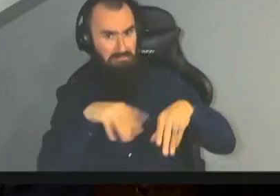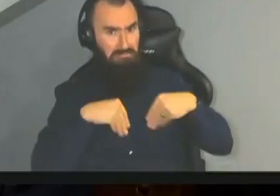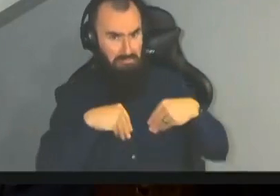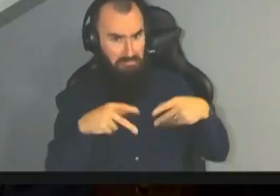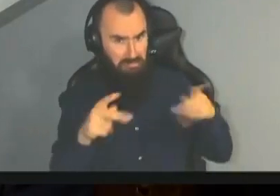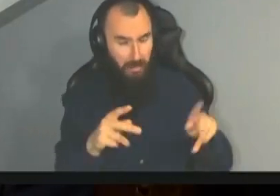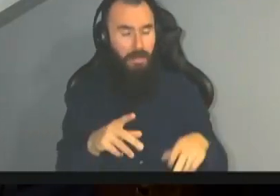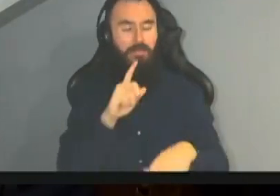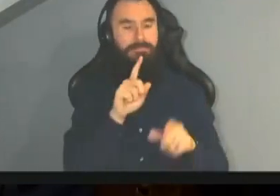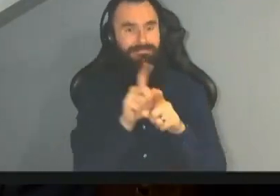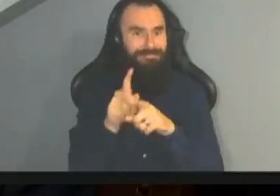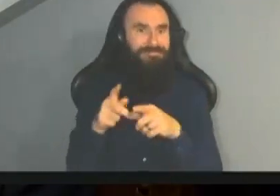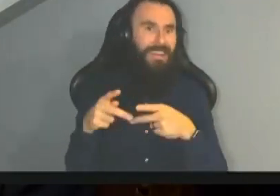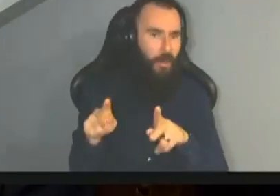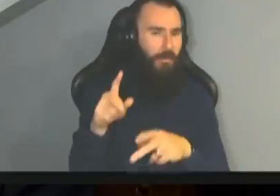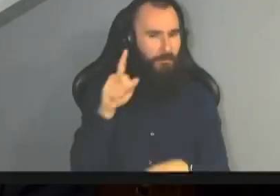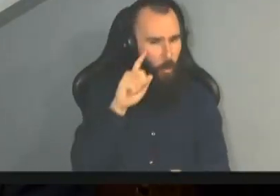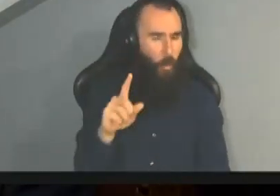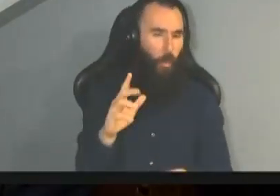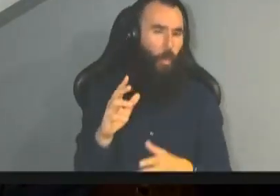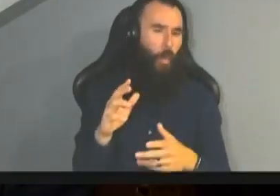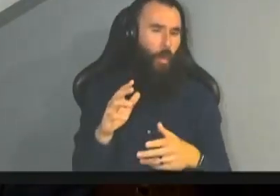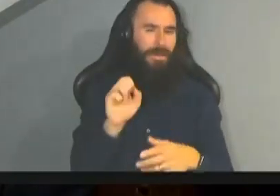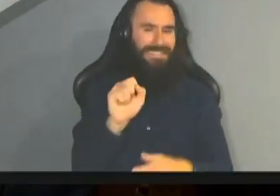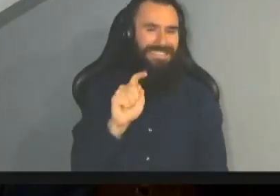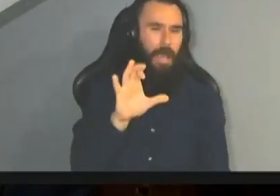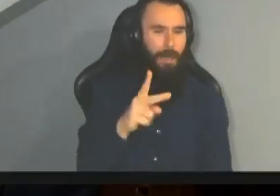emergency generators, which are treated a little bit differently.